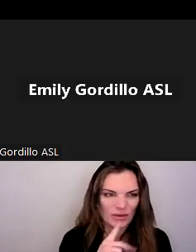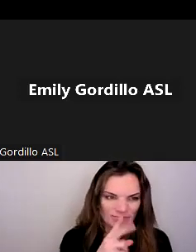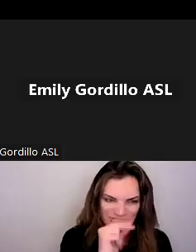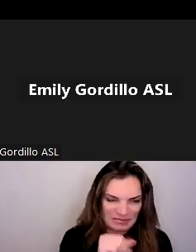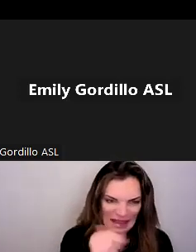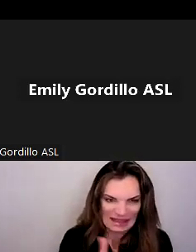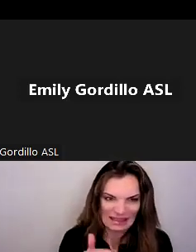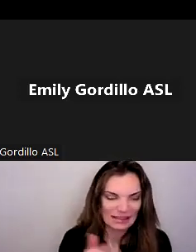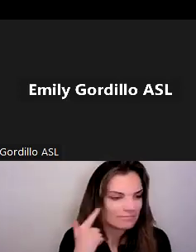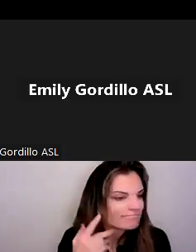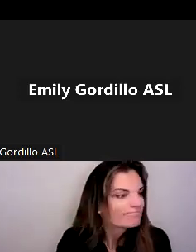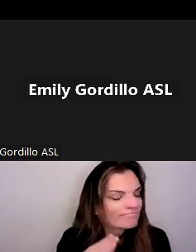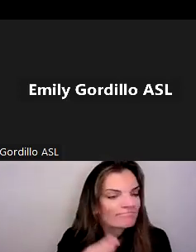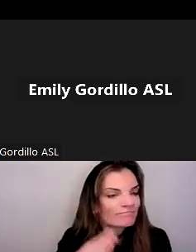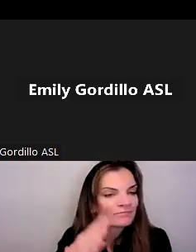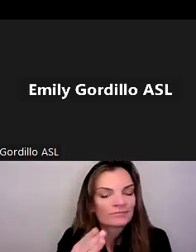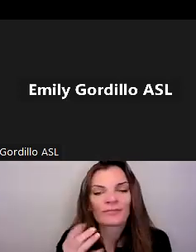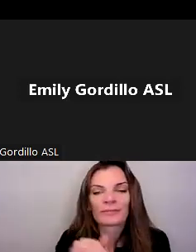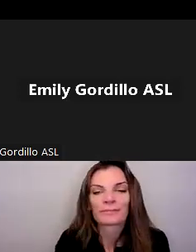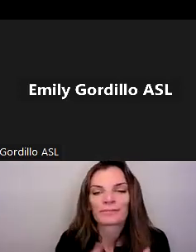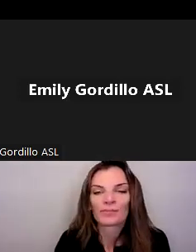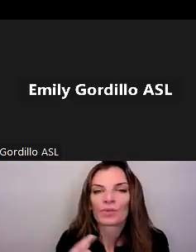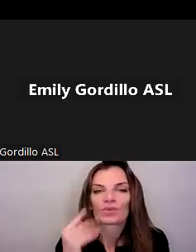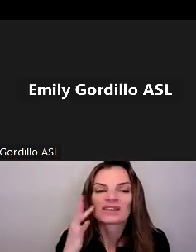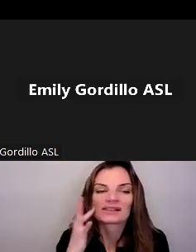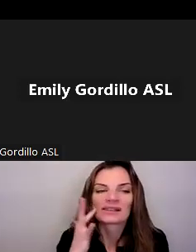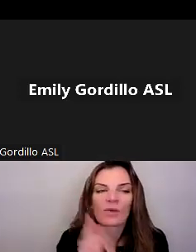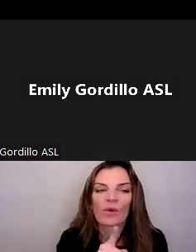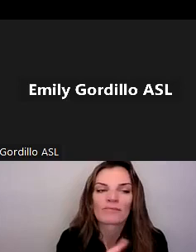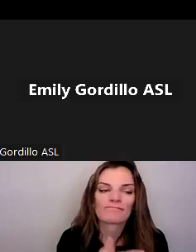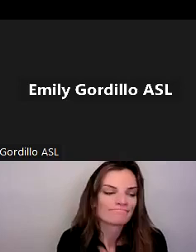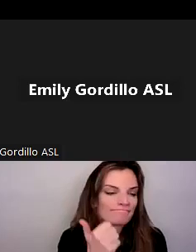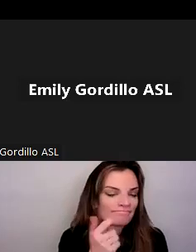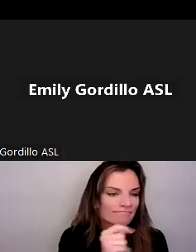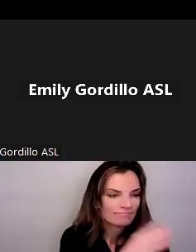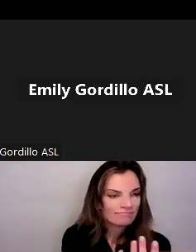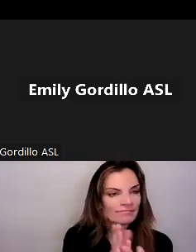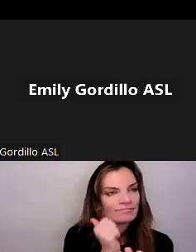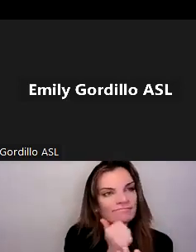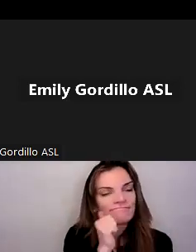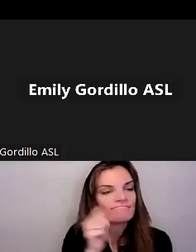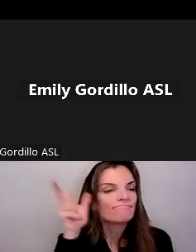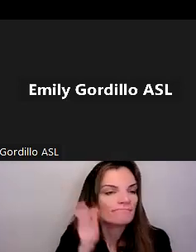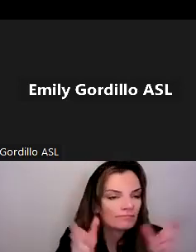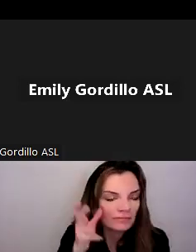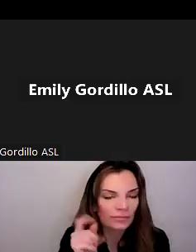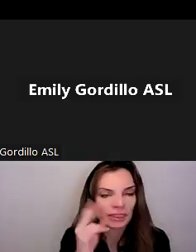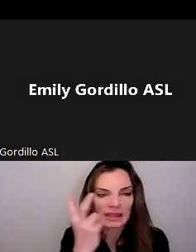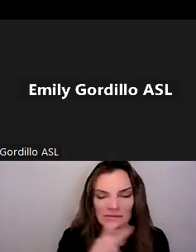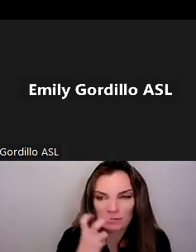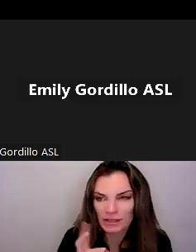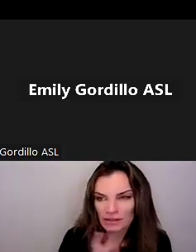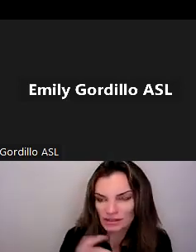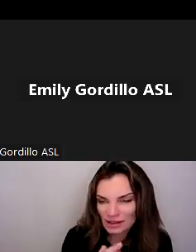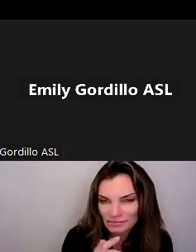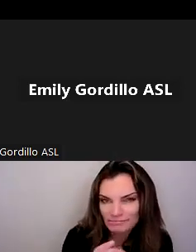But this lets them see kind of where do those sounds in everyday life fall? Where are we looking at in terms of speech sounds? A